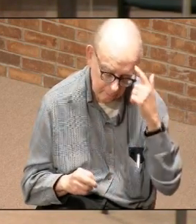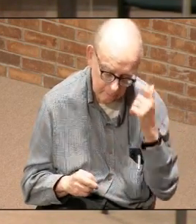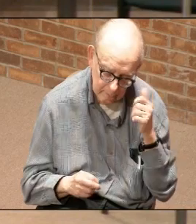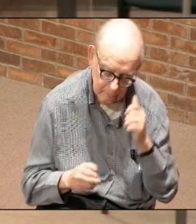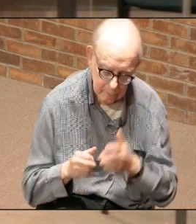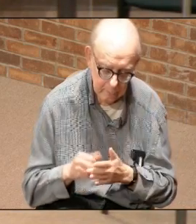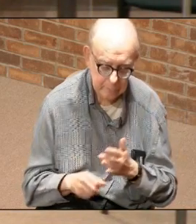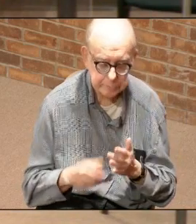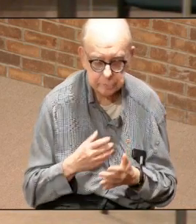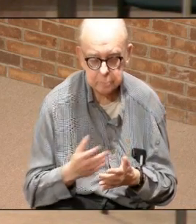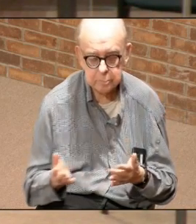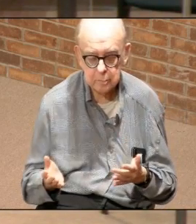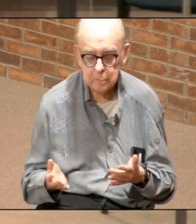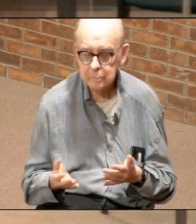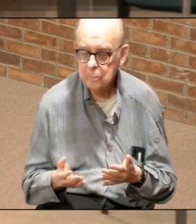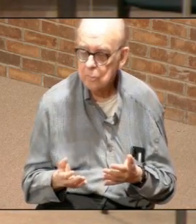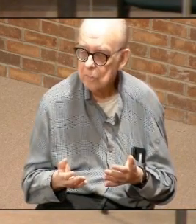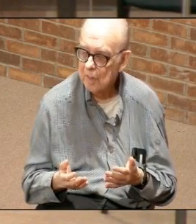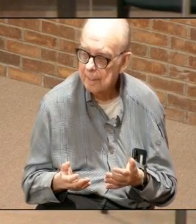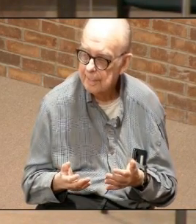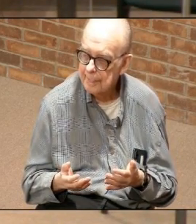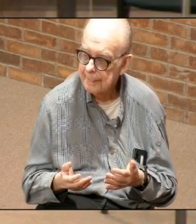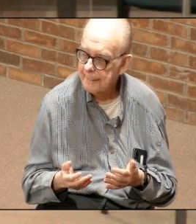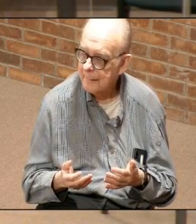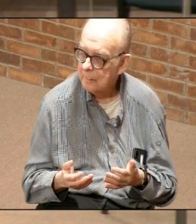Some of you, yeah.